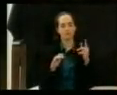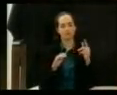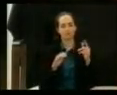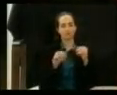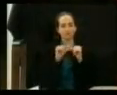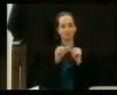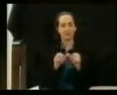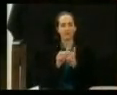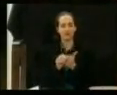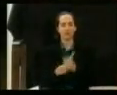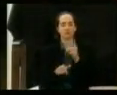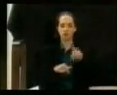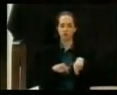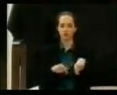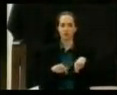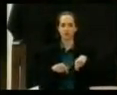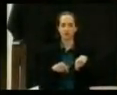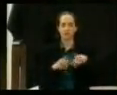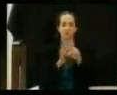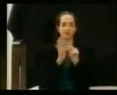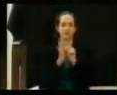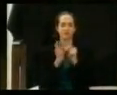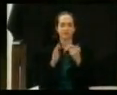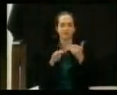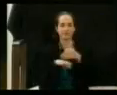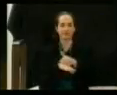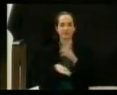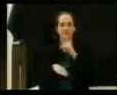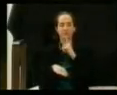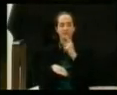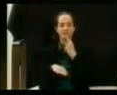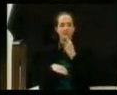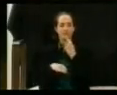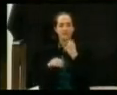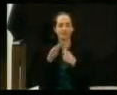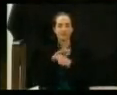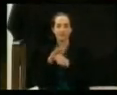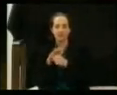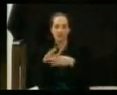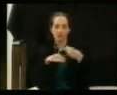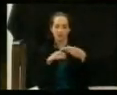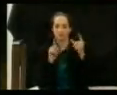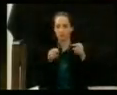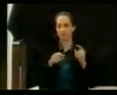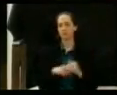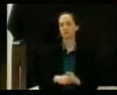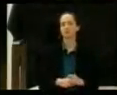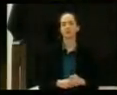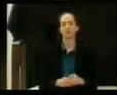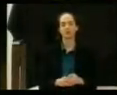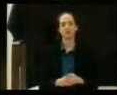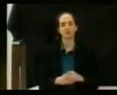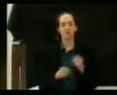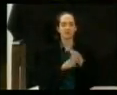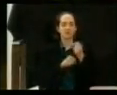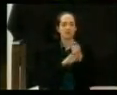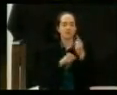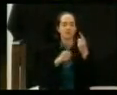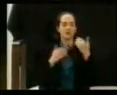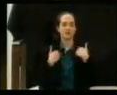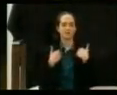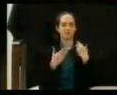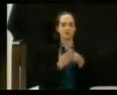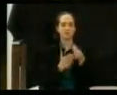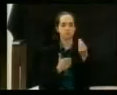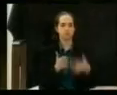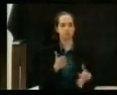Adrian Burnett understands the budget limitations, and we would like to move from being a part of the problem by having costly repairs each year that drain what little